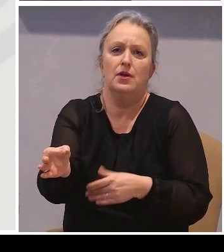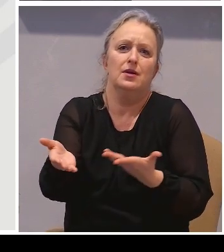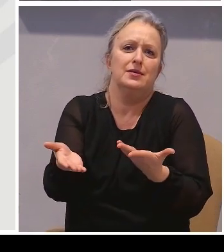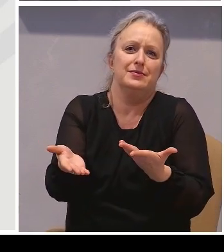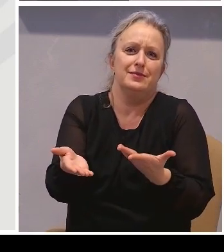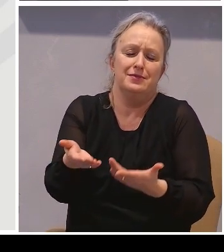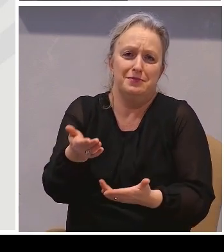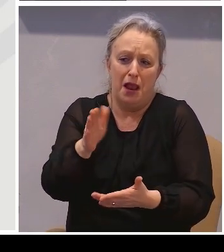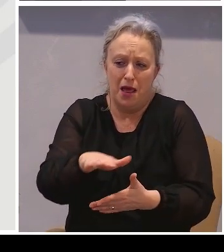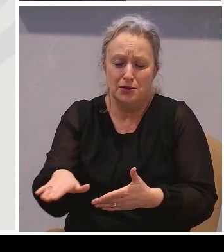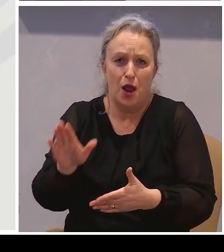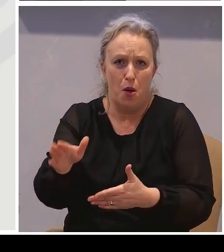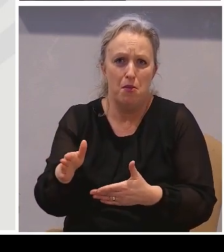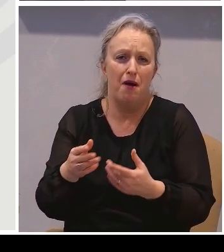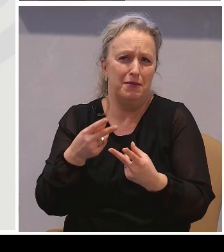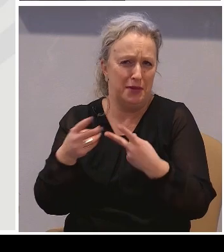grown.